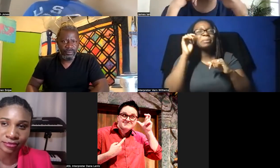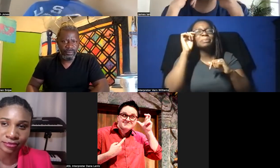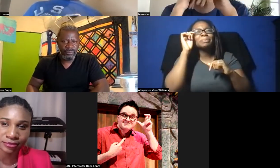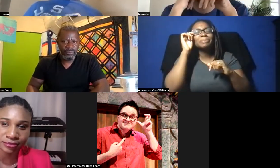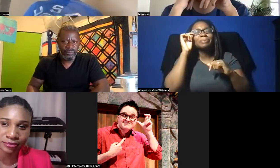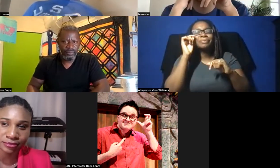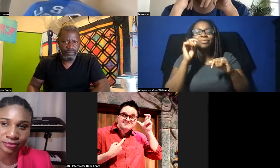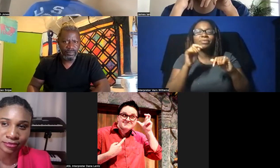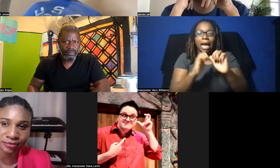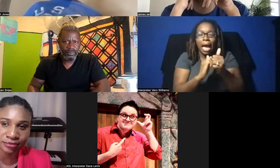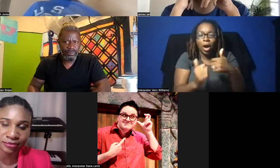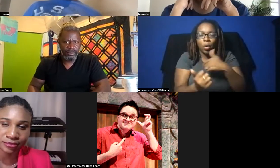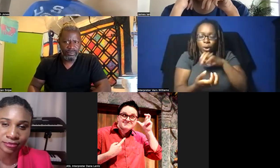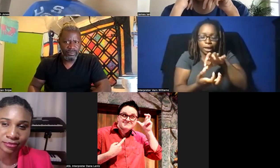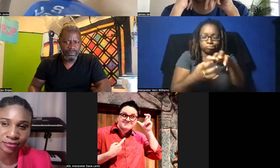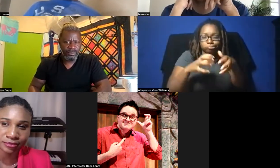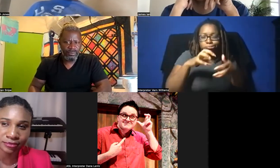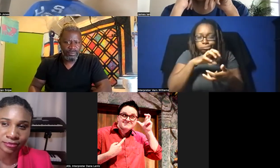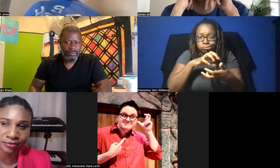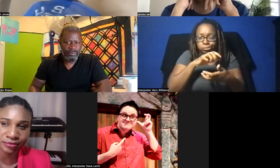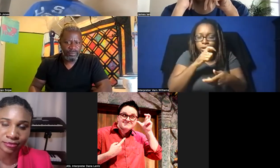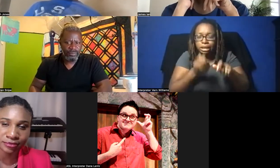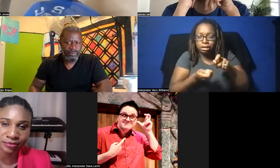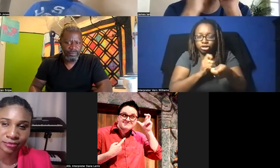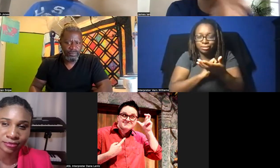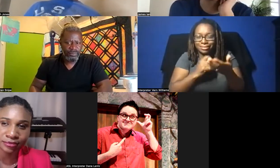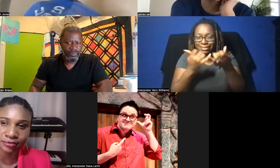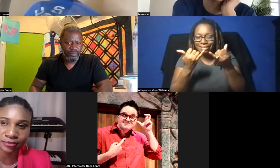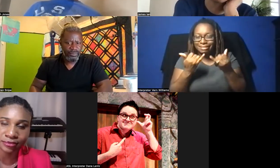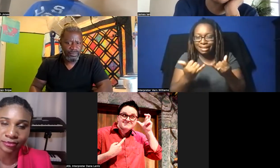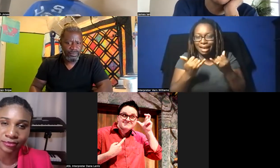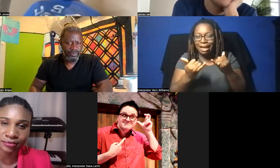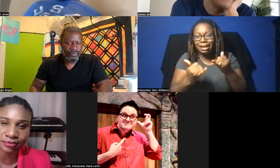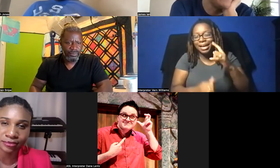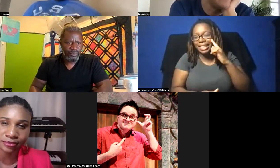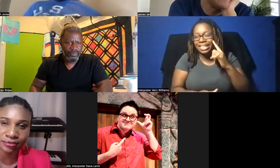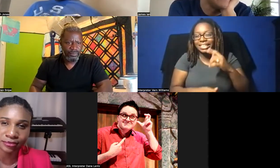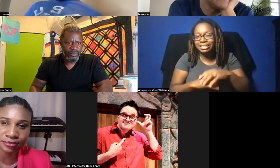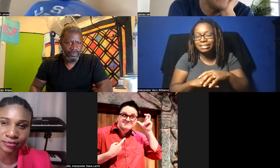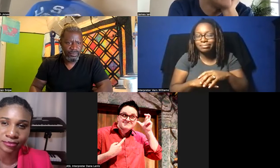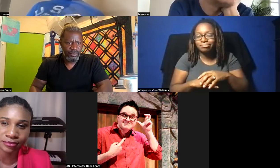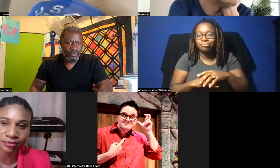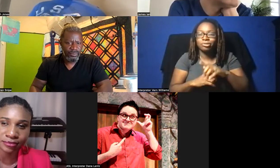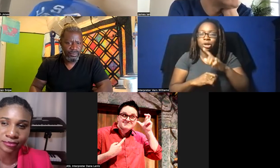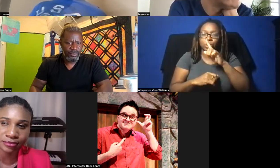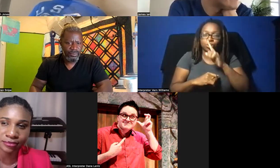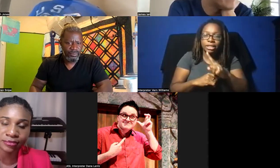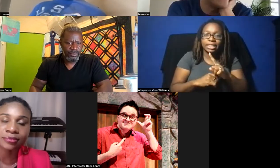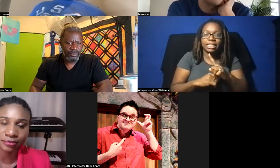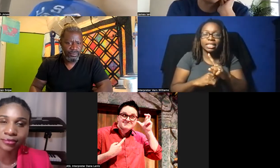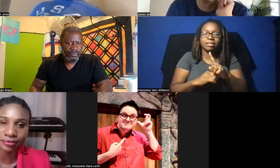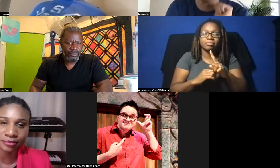how we're shaping things now, I think it's just kind of the resurgence or the reemergence